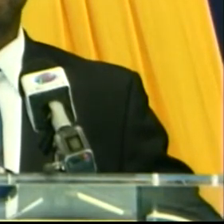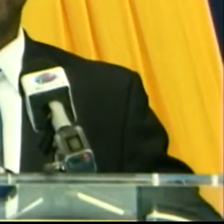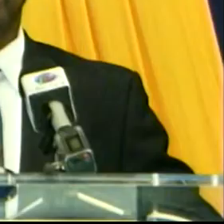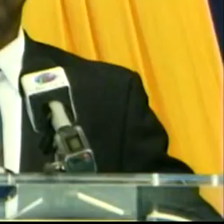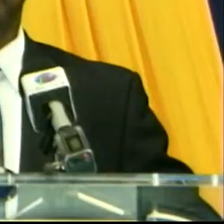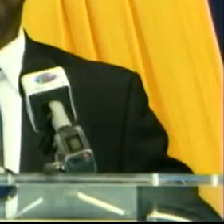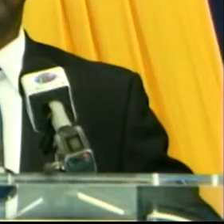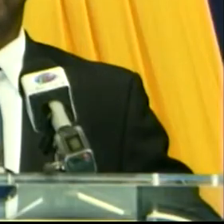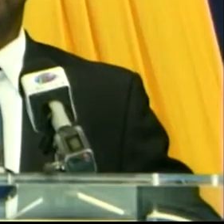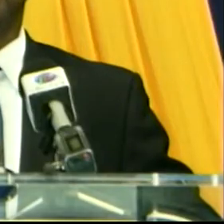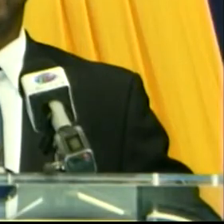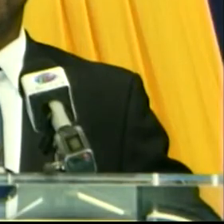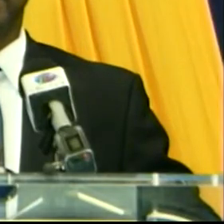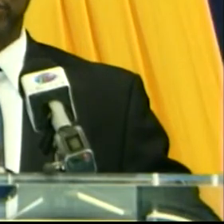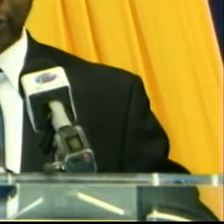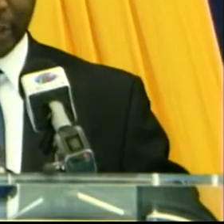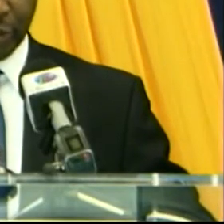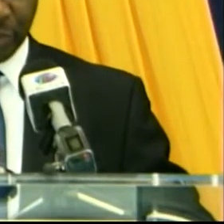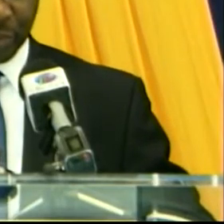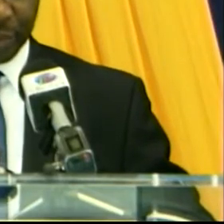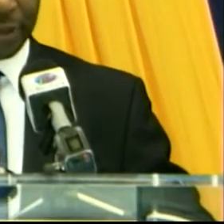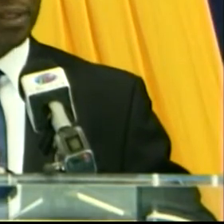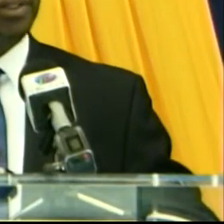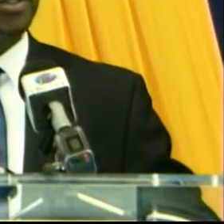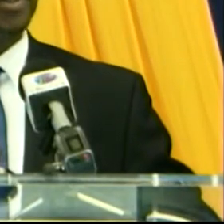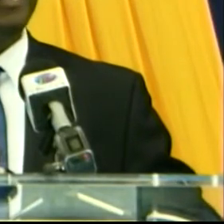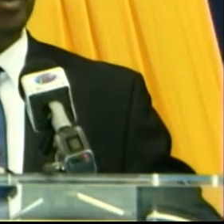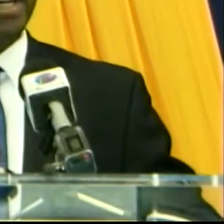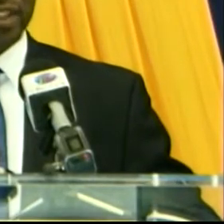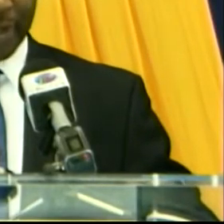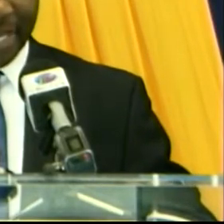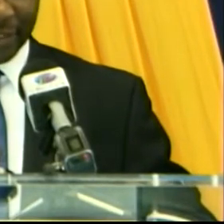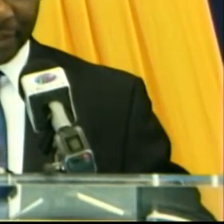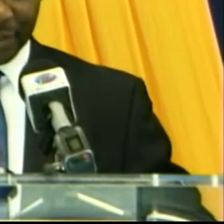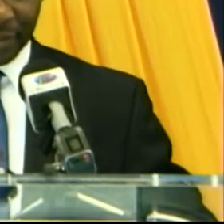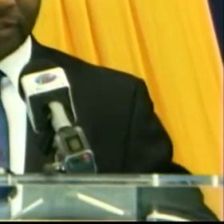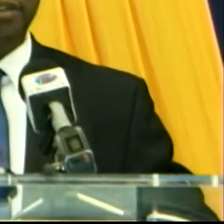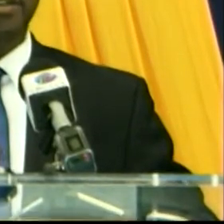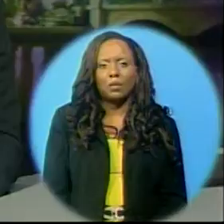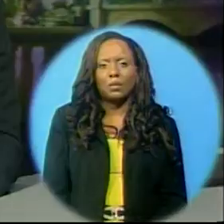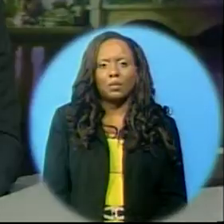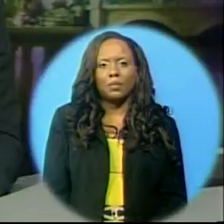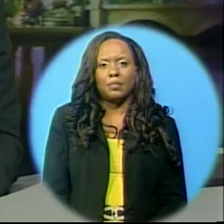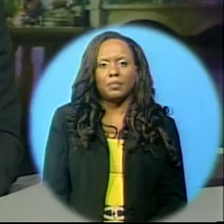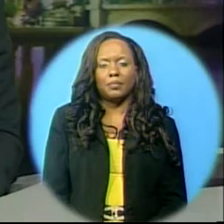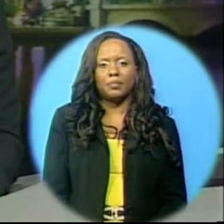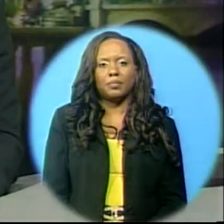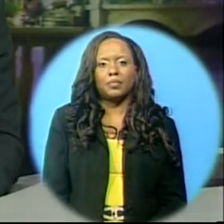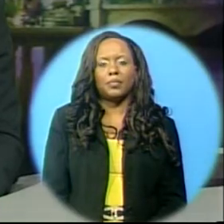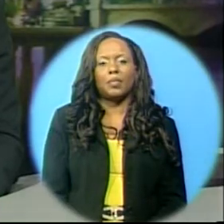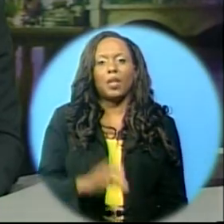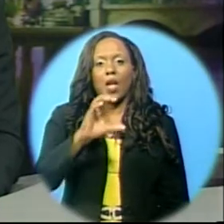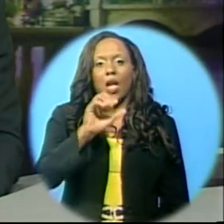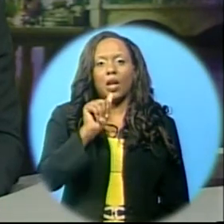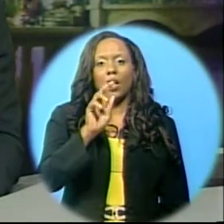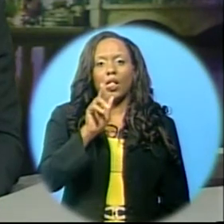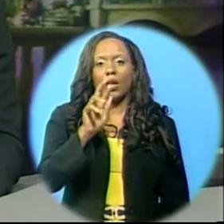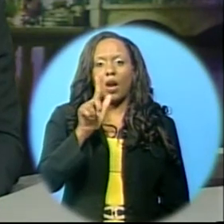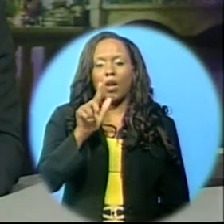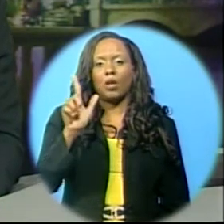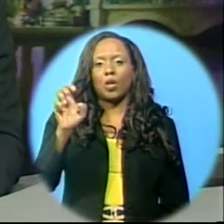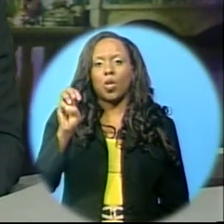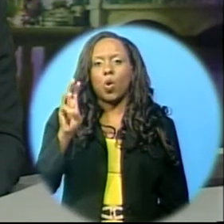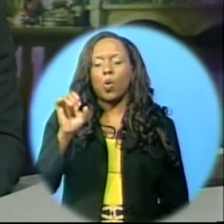people who are very much in tune with the quest for excellence. And Lewis directed athletes